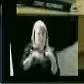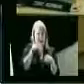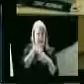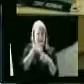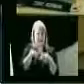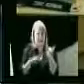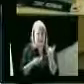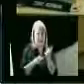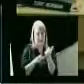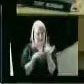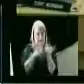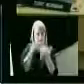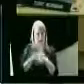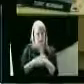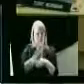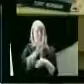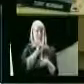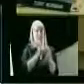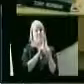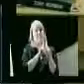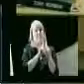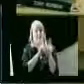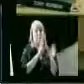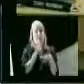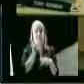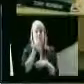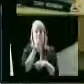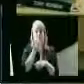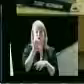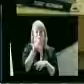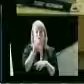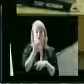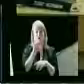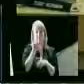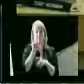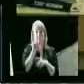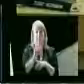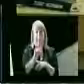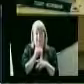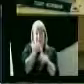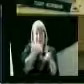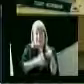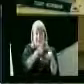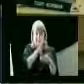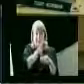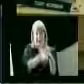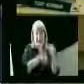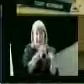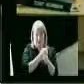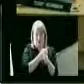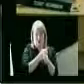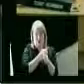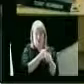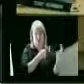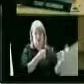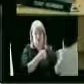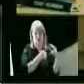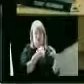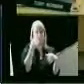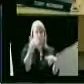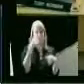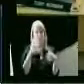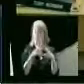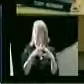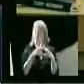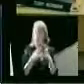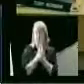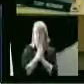assistance program. His mentor, Mr. Cheatham, at the end of that year found him very worthy,